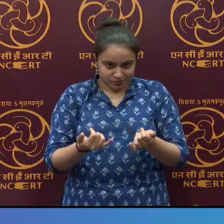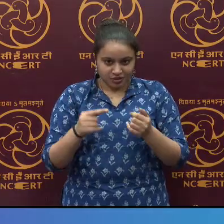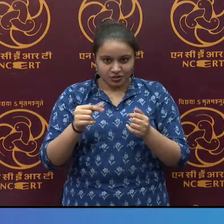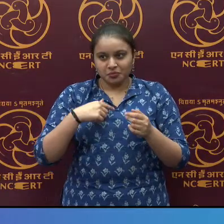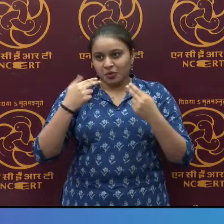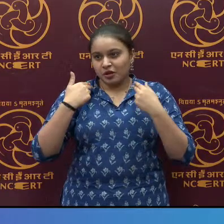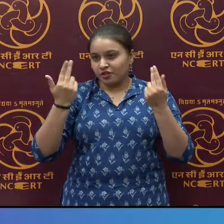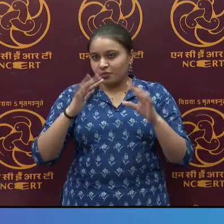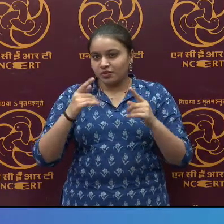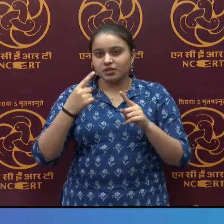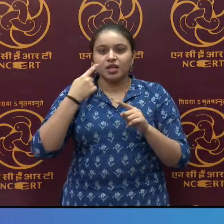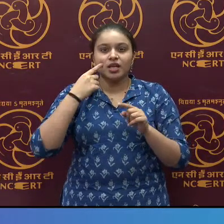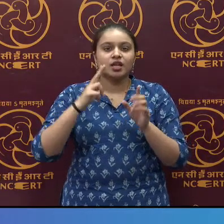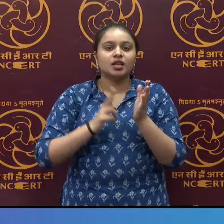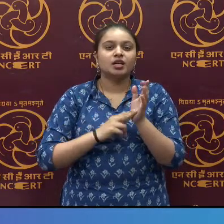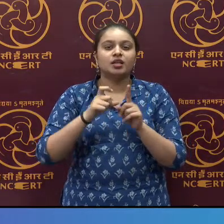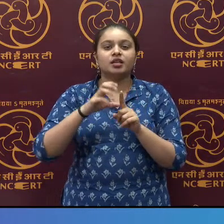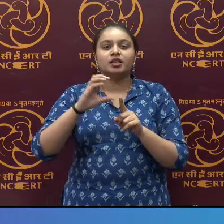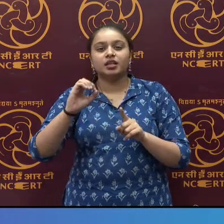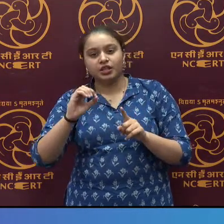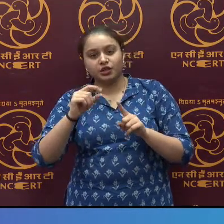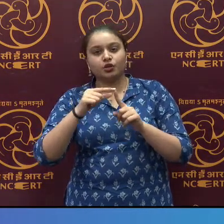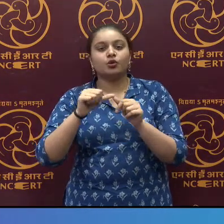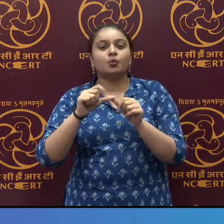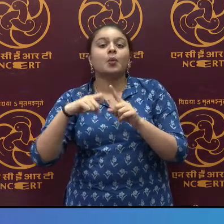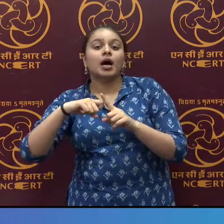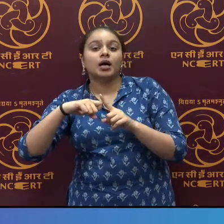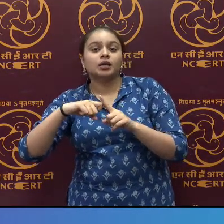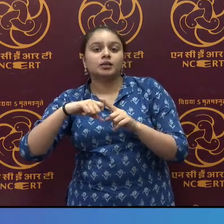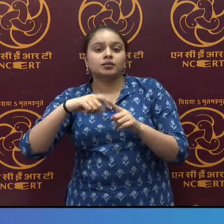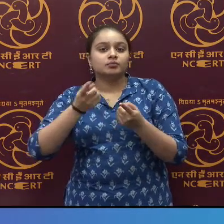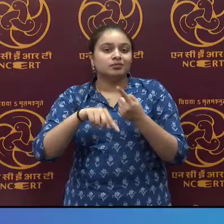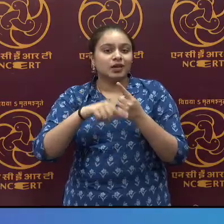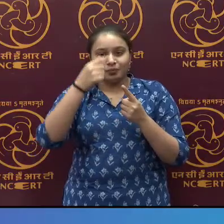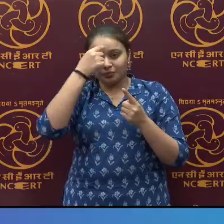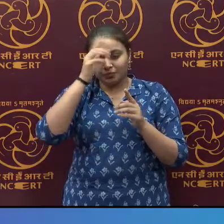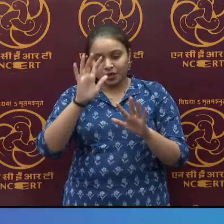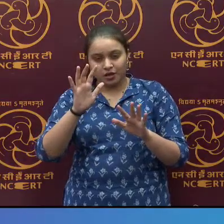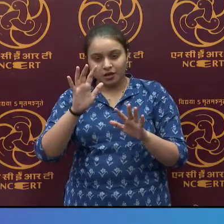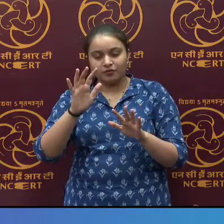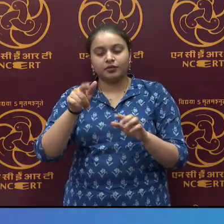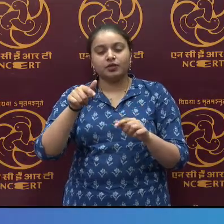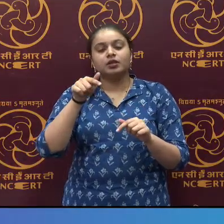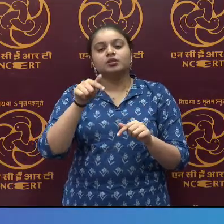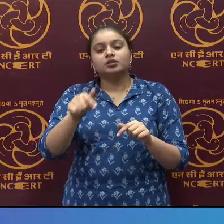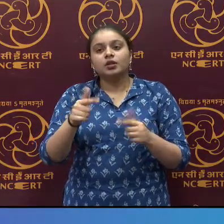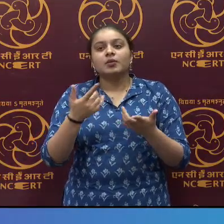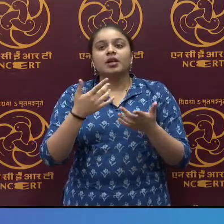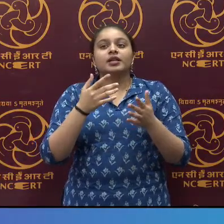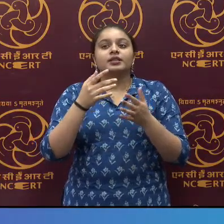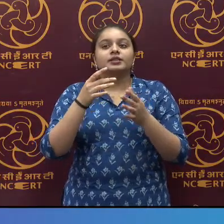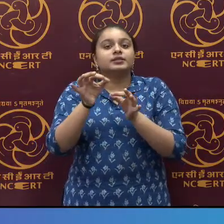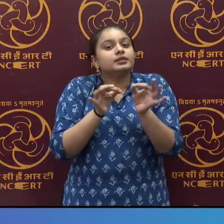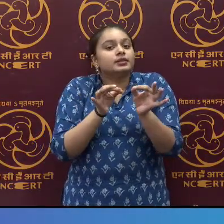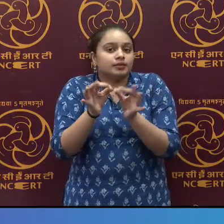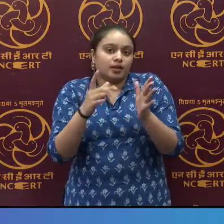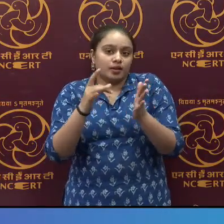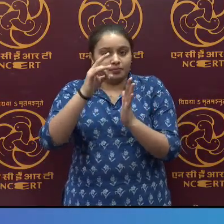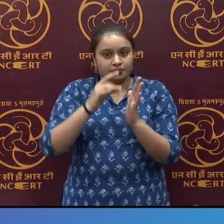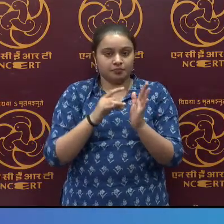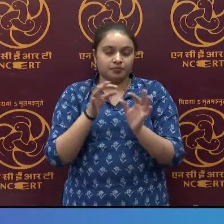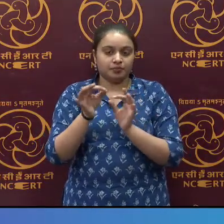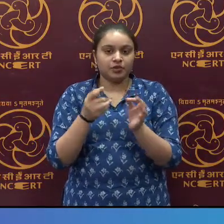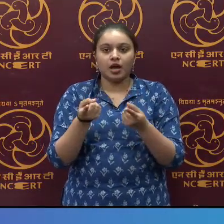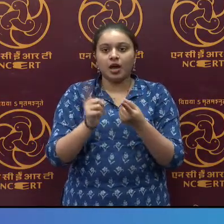popular Indo-Pak tension we are talking about. So if I just want to describe, so I'll just describe whatever